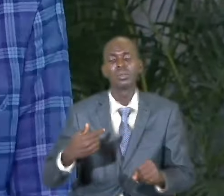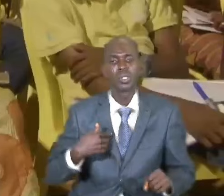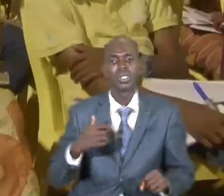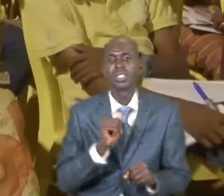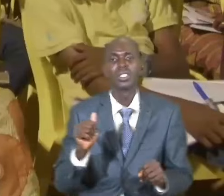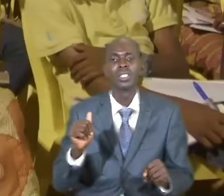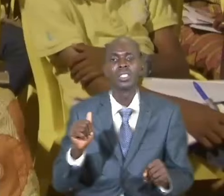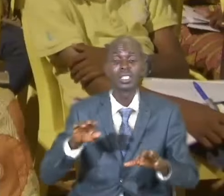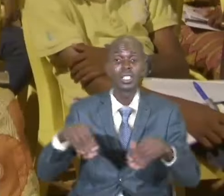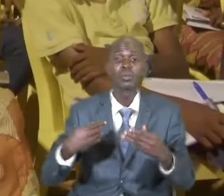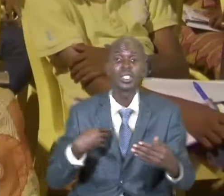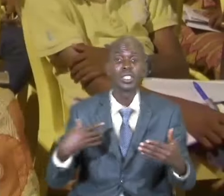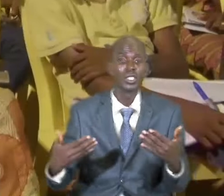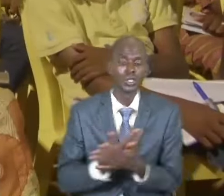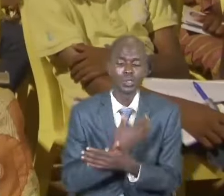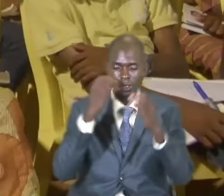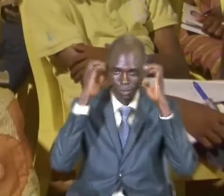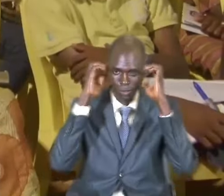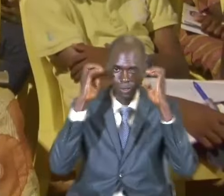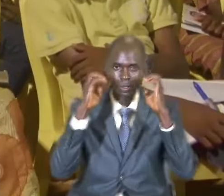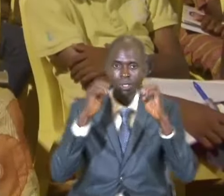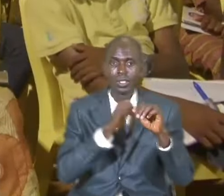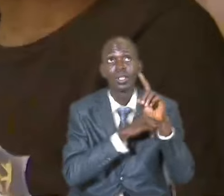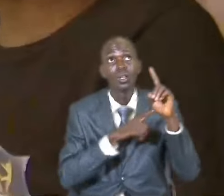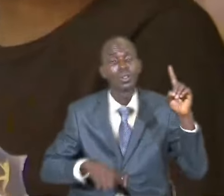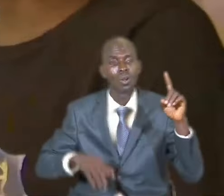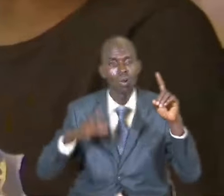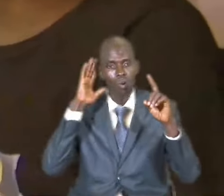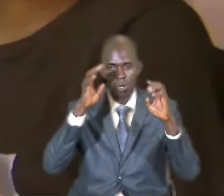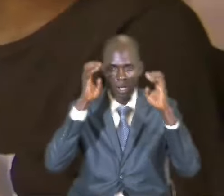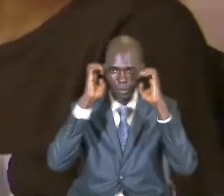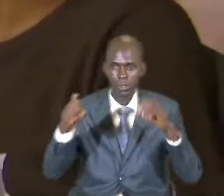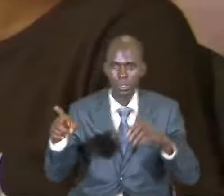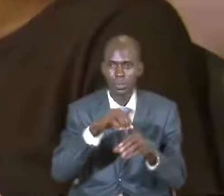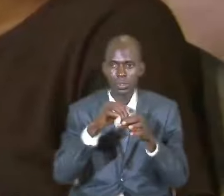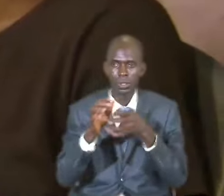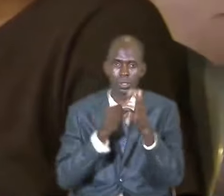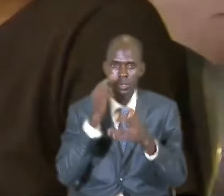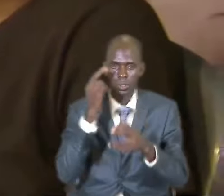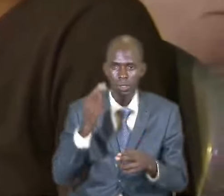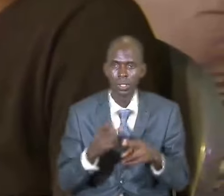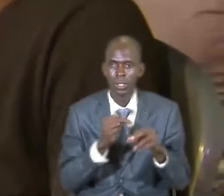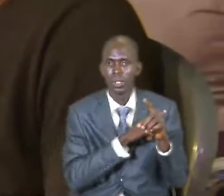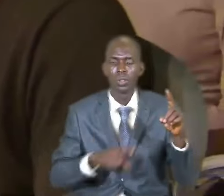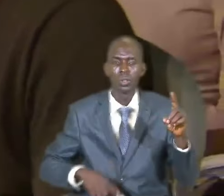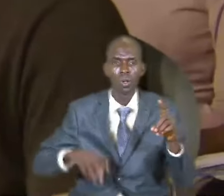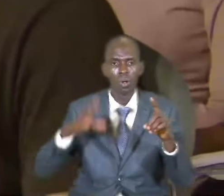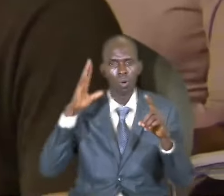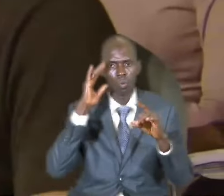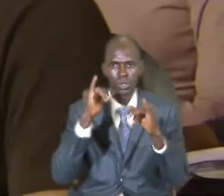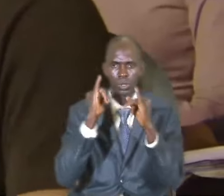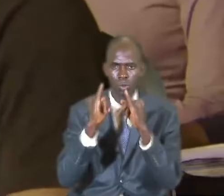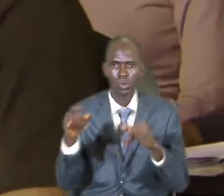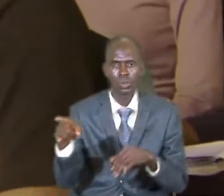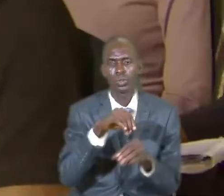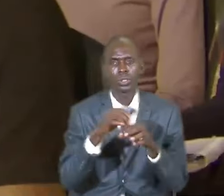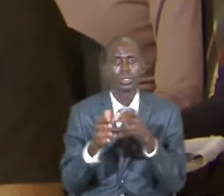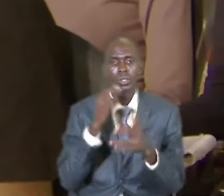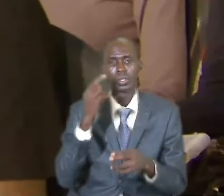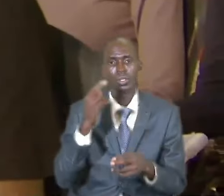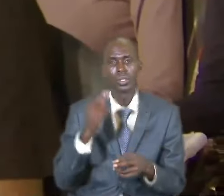you. The Lord will instruct you. You will know that all those sins of the past, you did